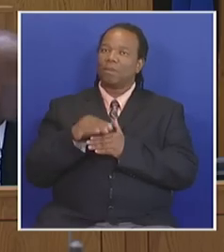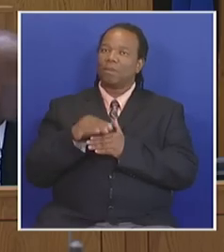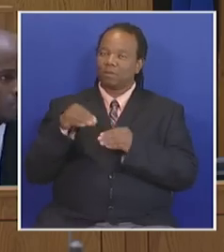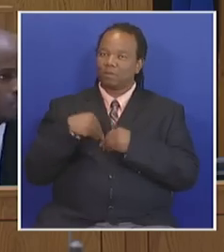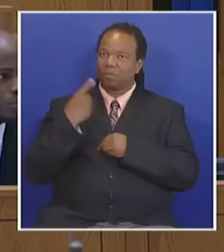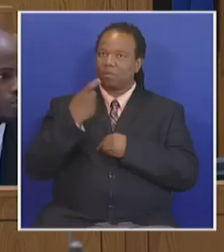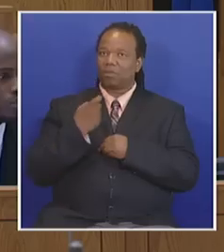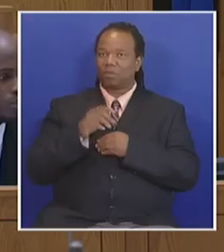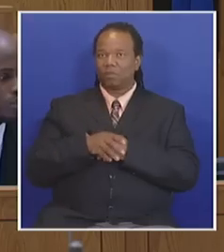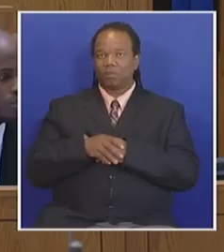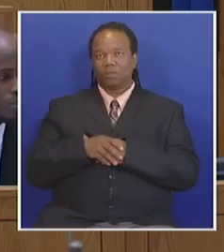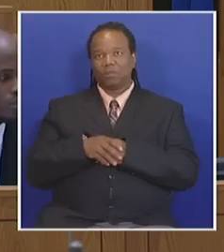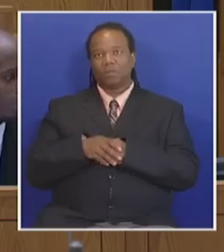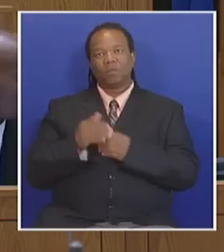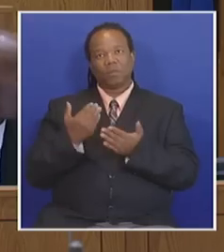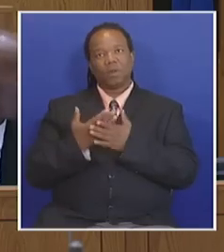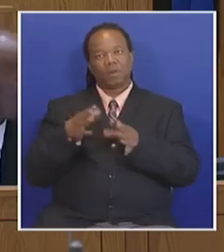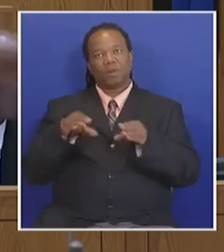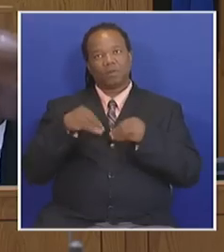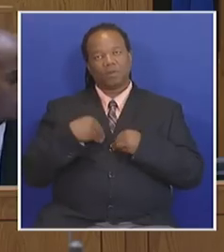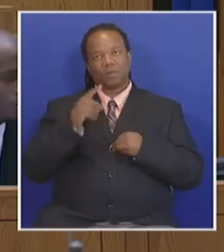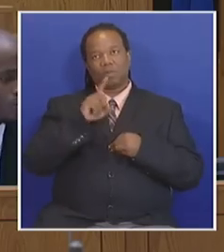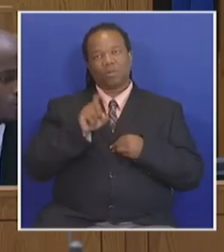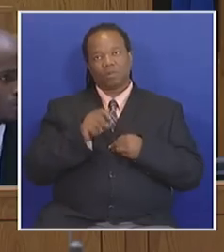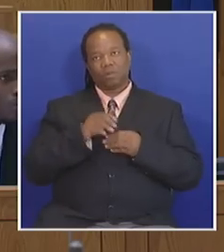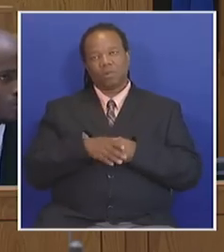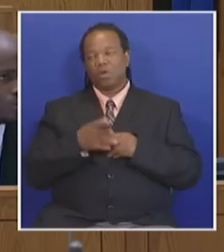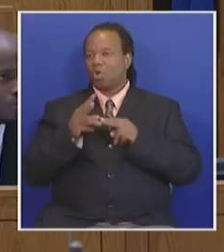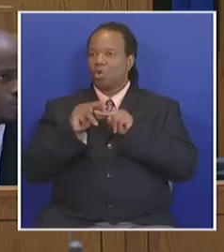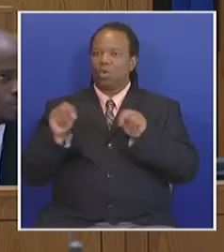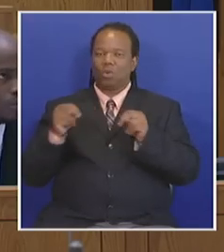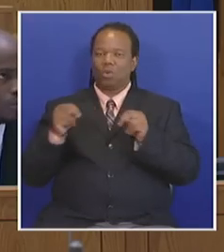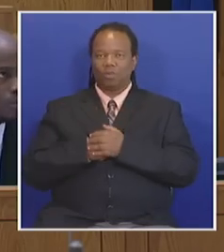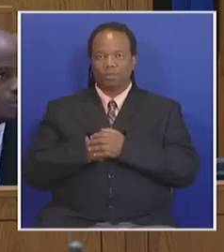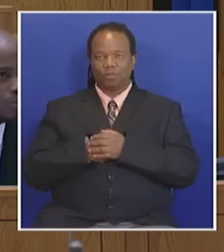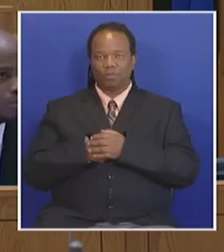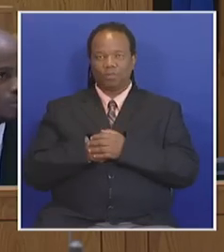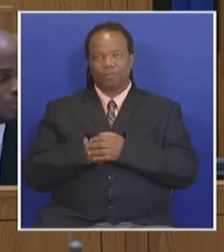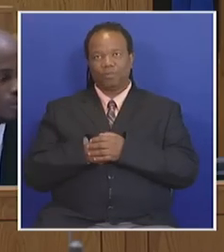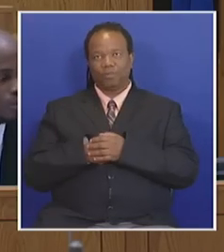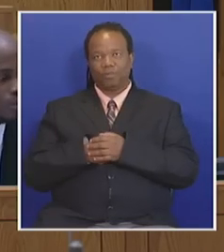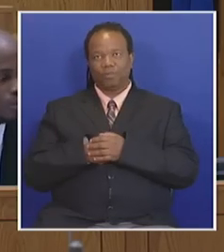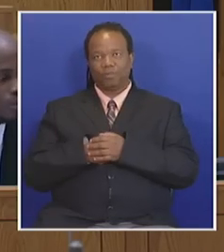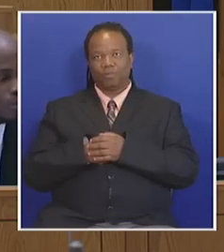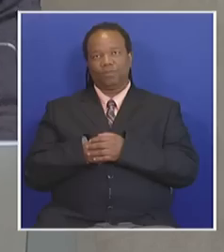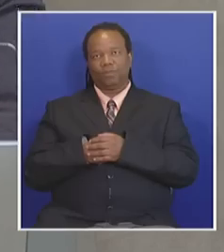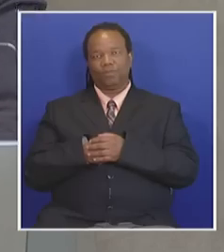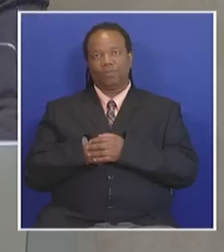Honorable Manopole, will you take a question? No, Chair. Yeah, He says no, sir.